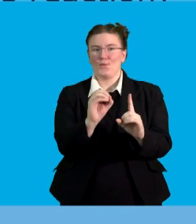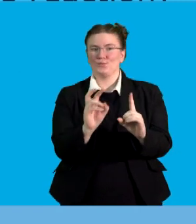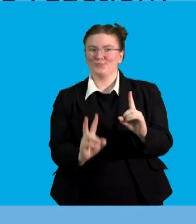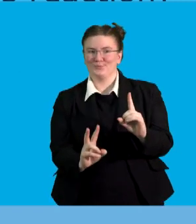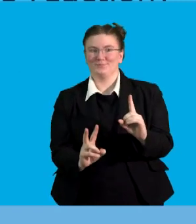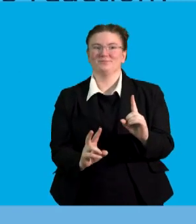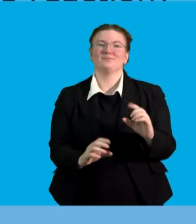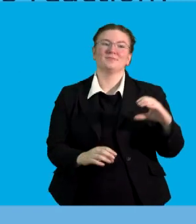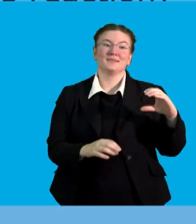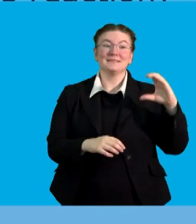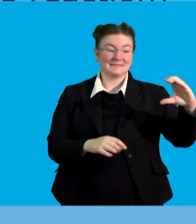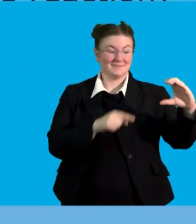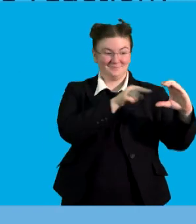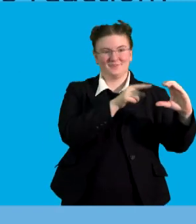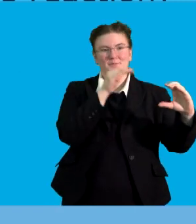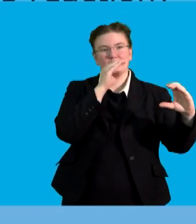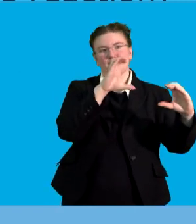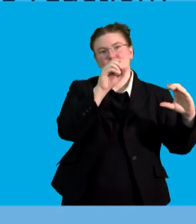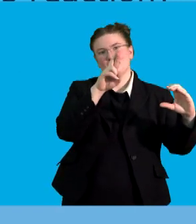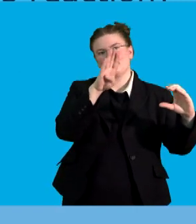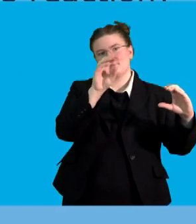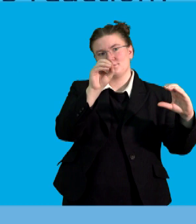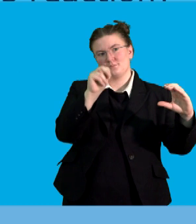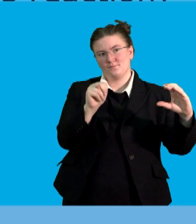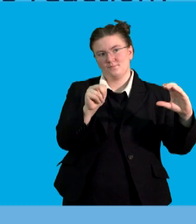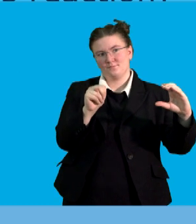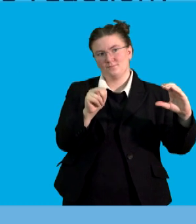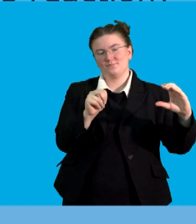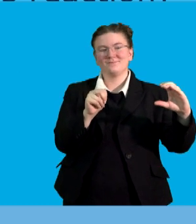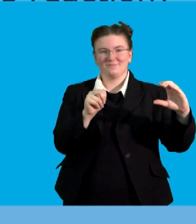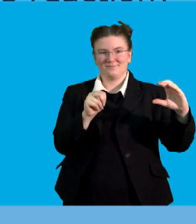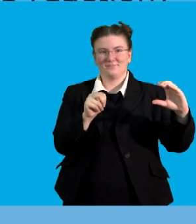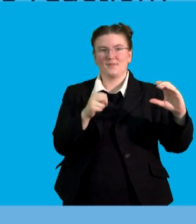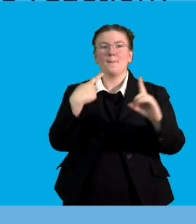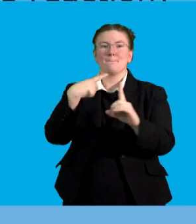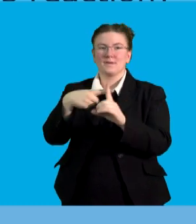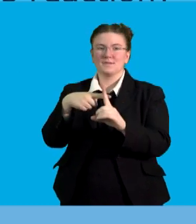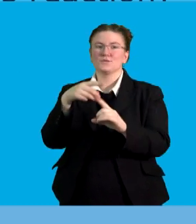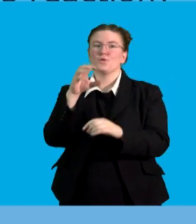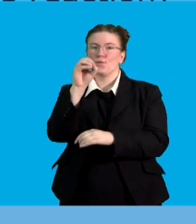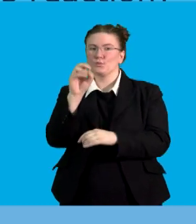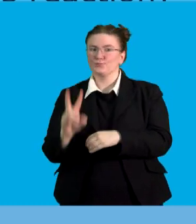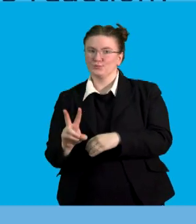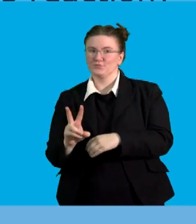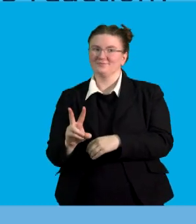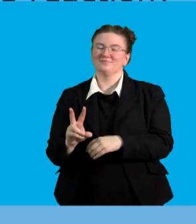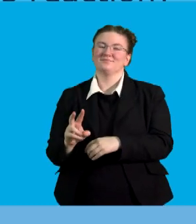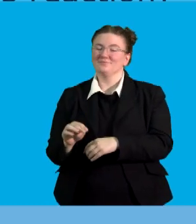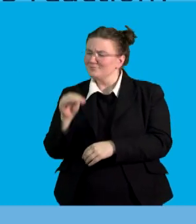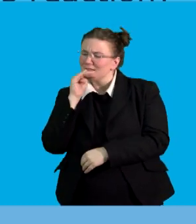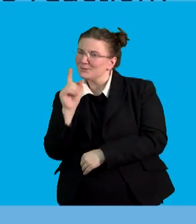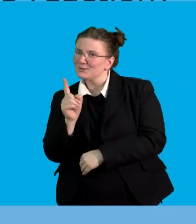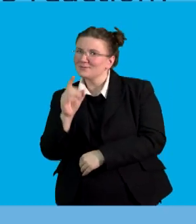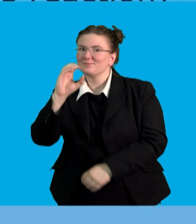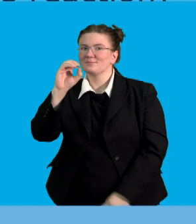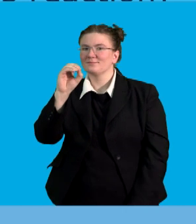reactant is going to be carbon. So the chemical symbols for all of these things, we have C for carbon, and this is going to be our O2 as